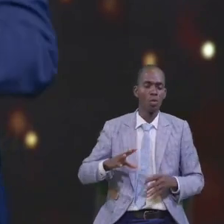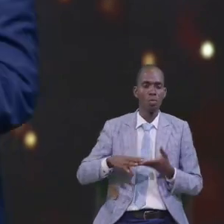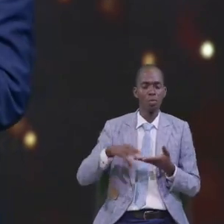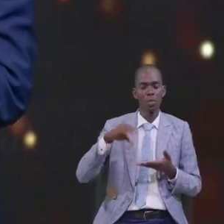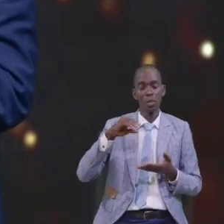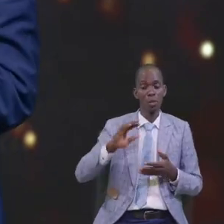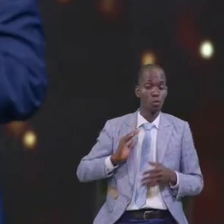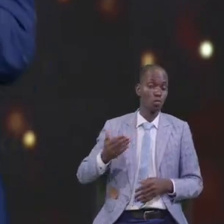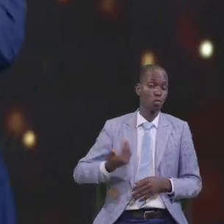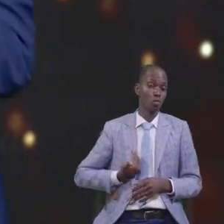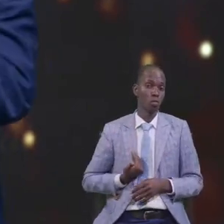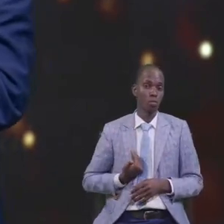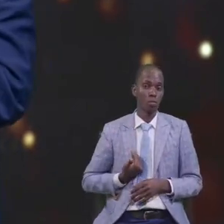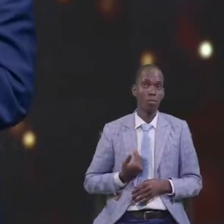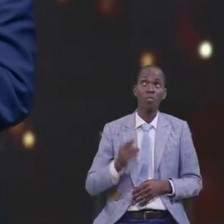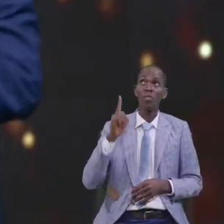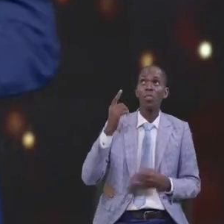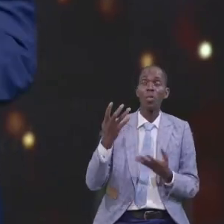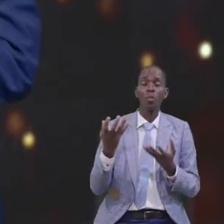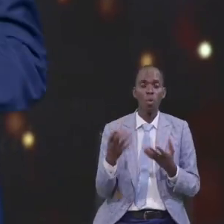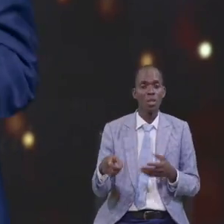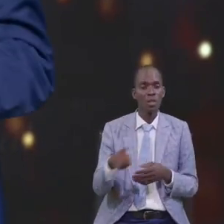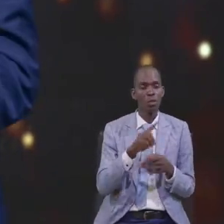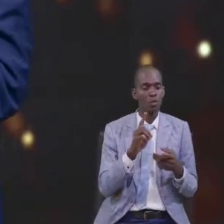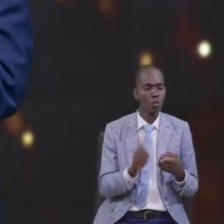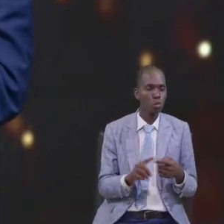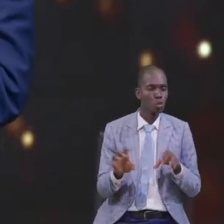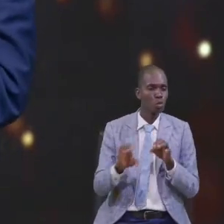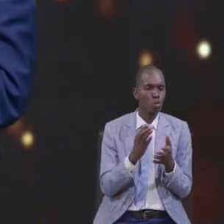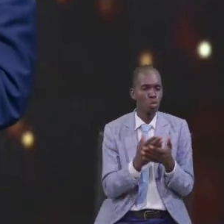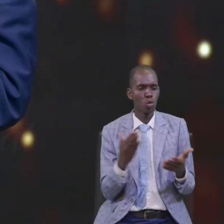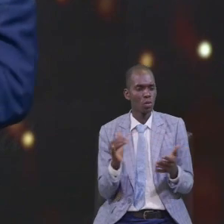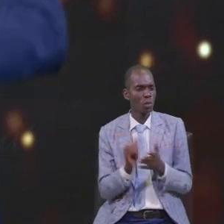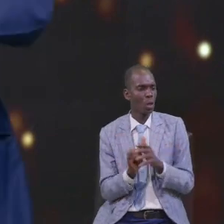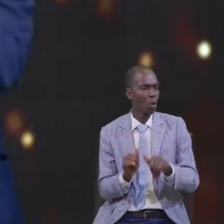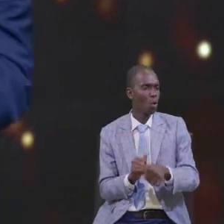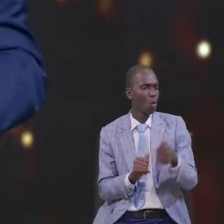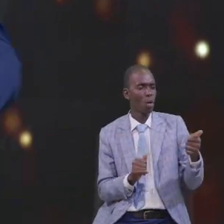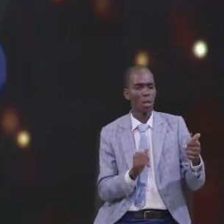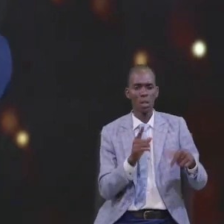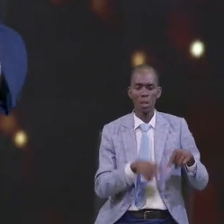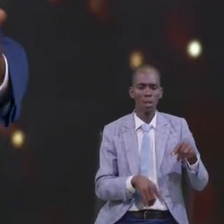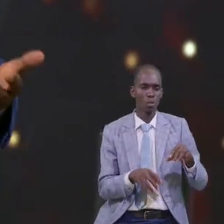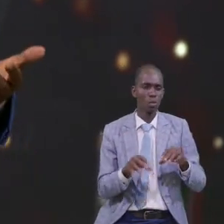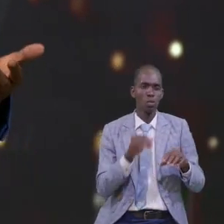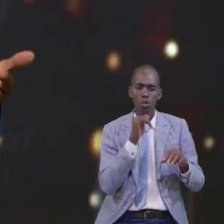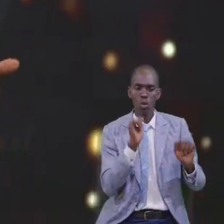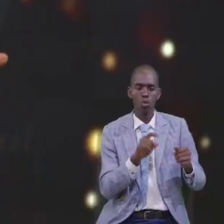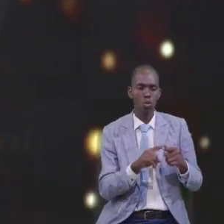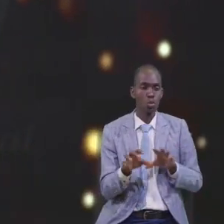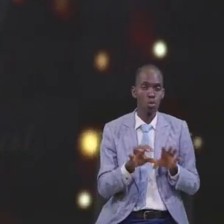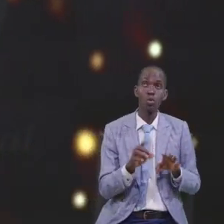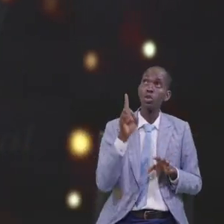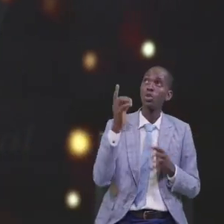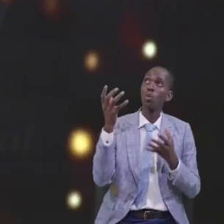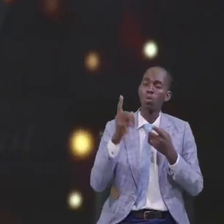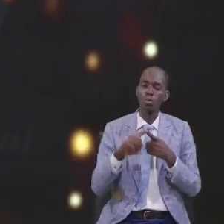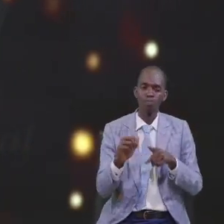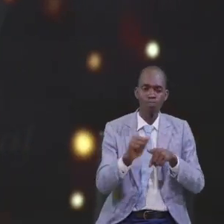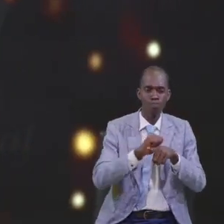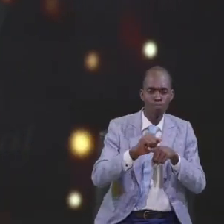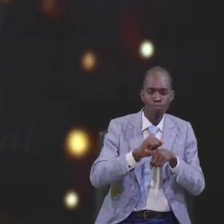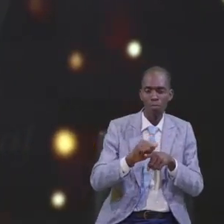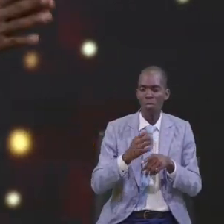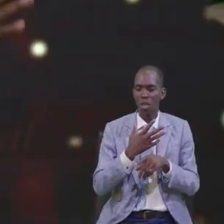make them do something that others are not able to do. He wanted to train them. He wanted to